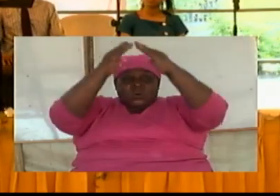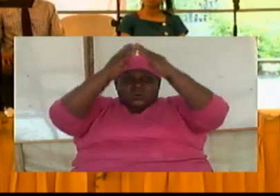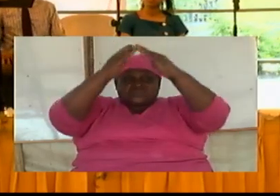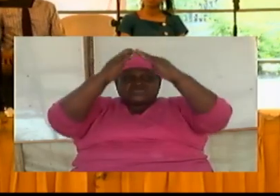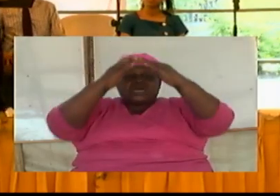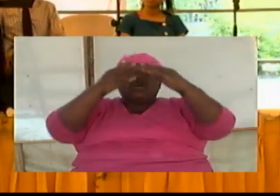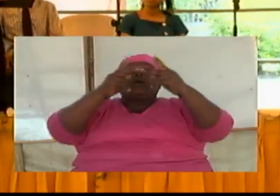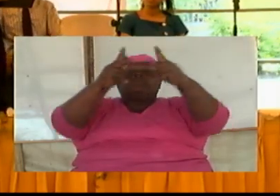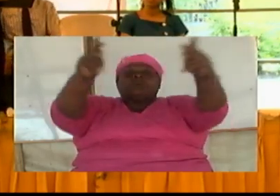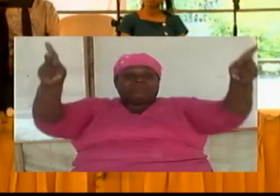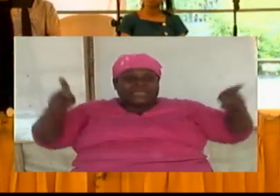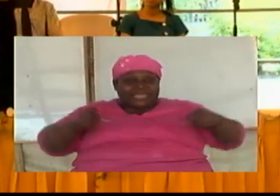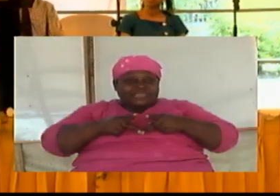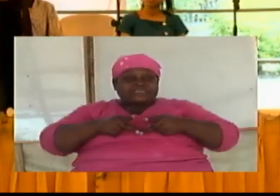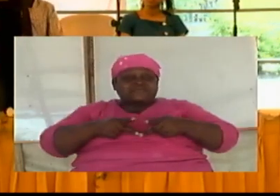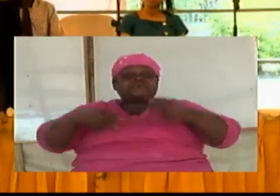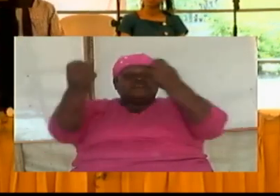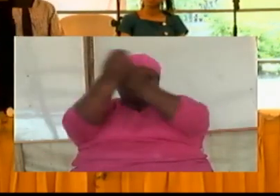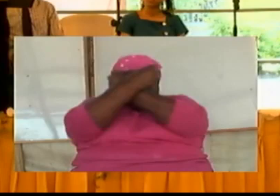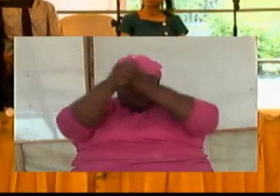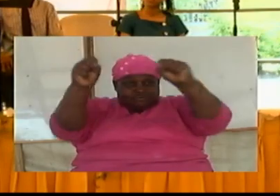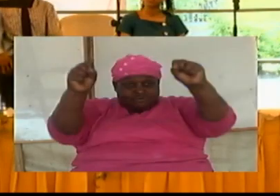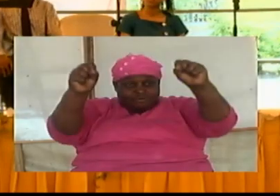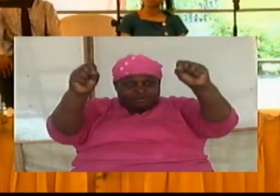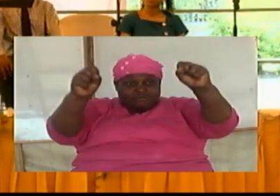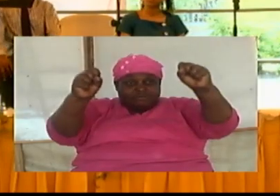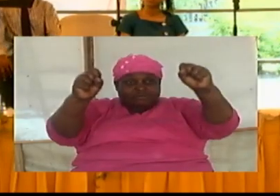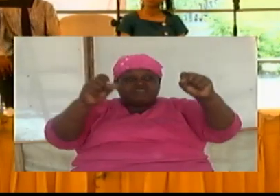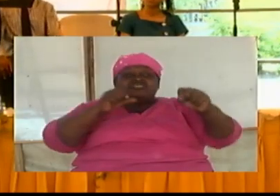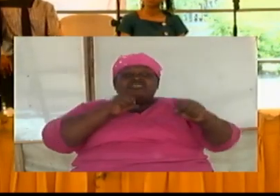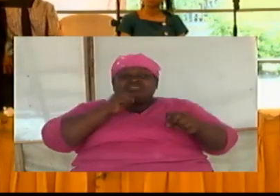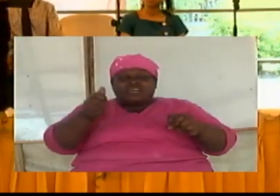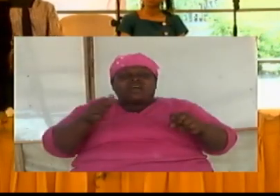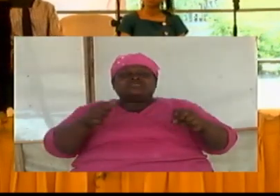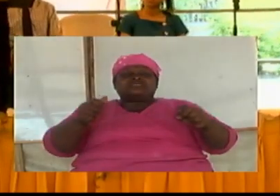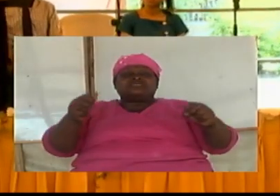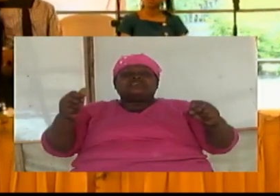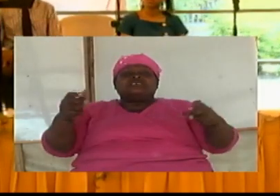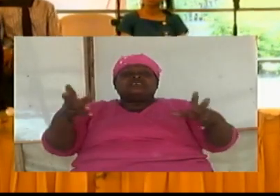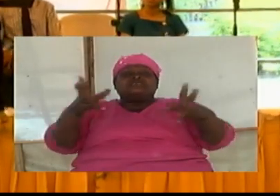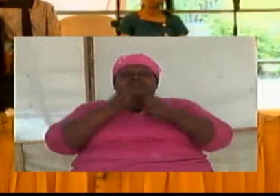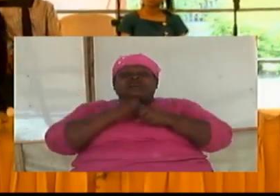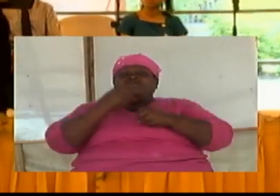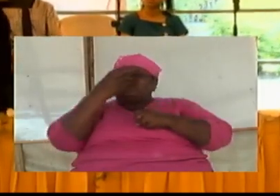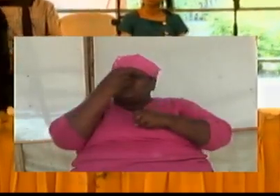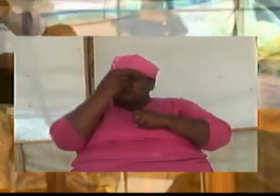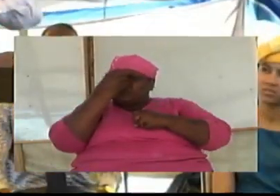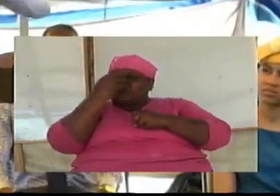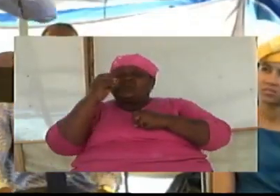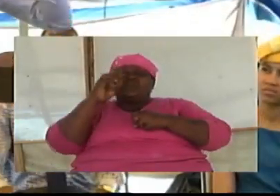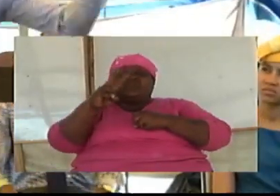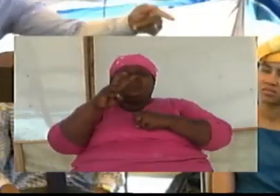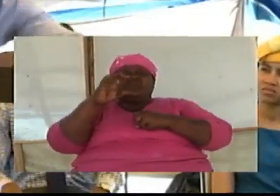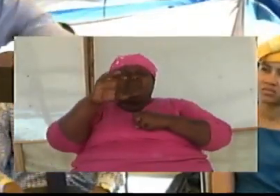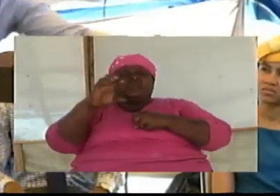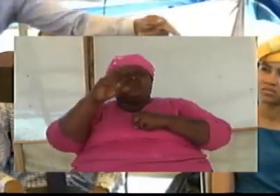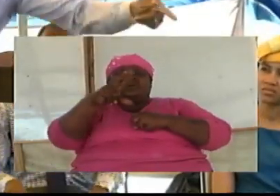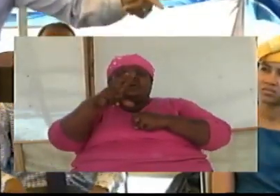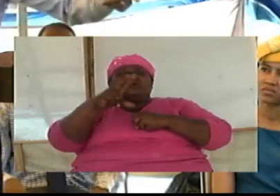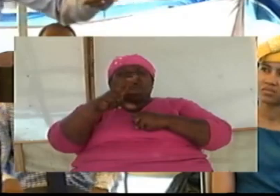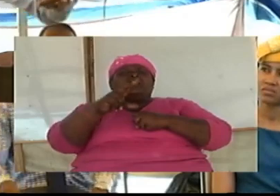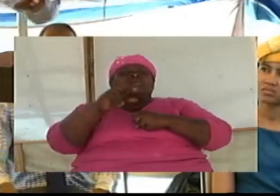of security. Amen. You should not be able to contract the virus in your house if you didn't bring it